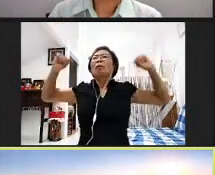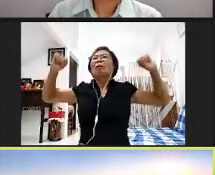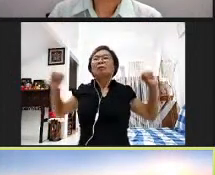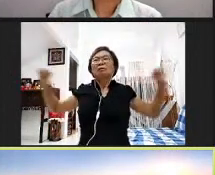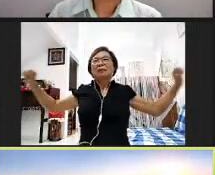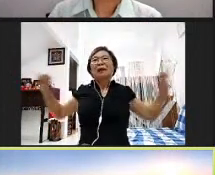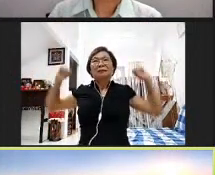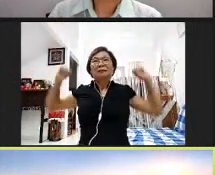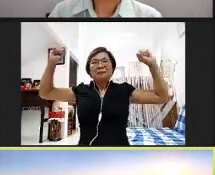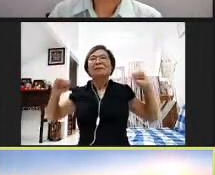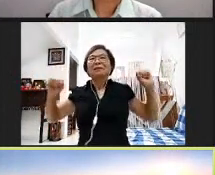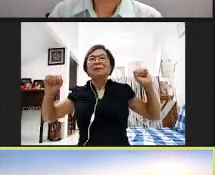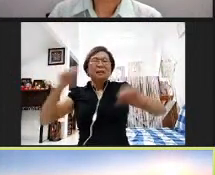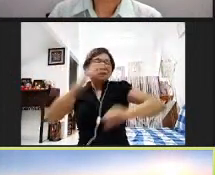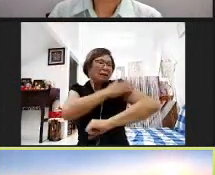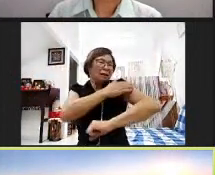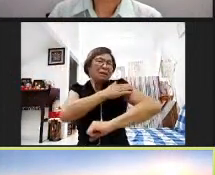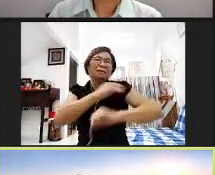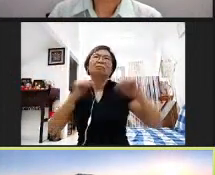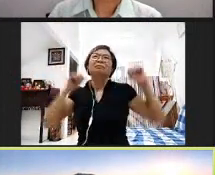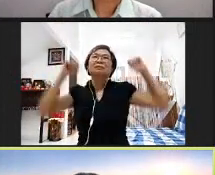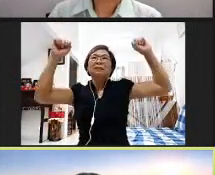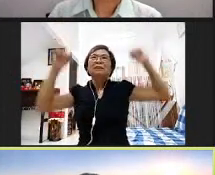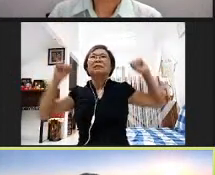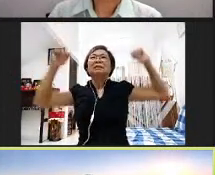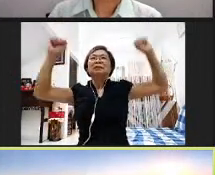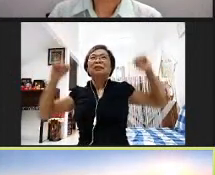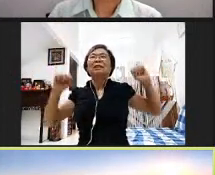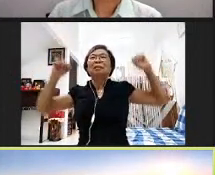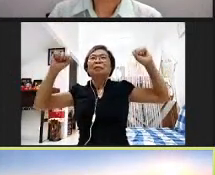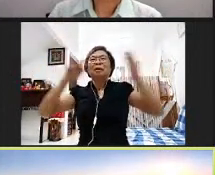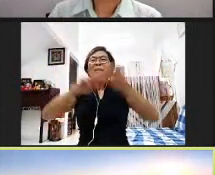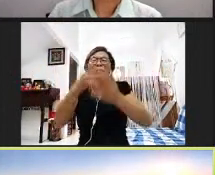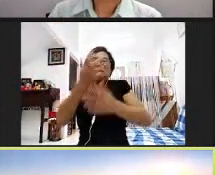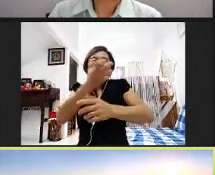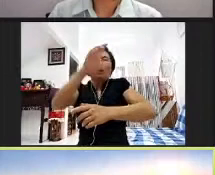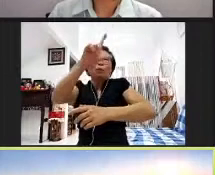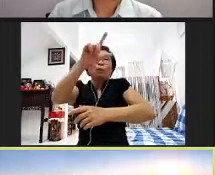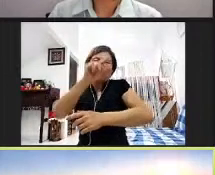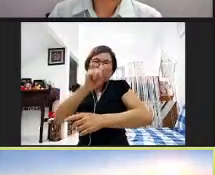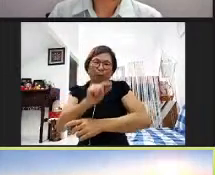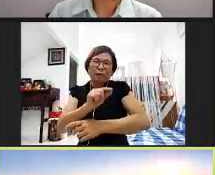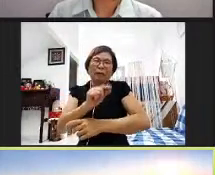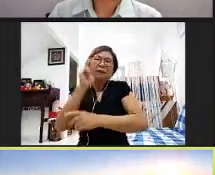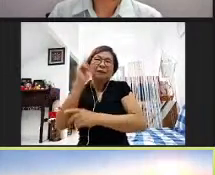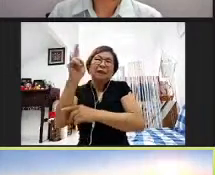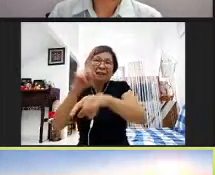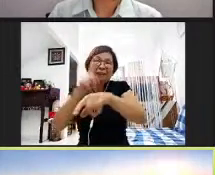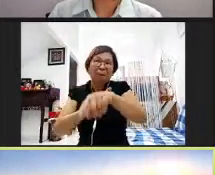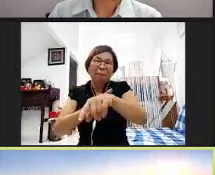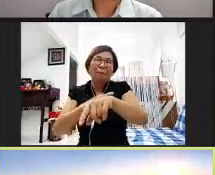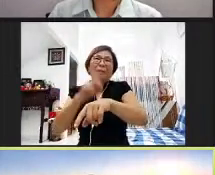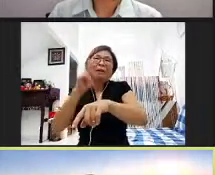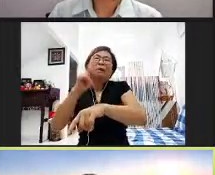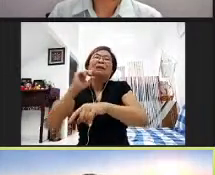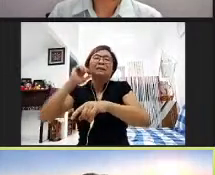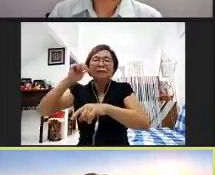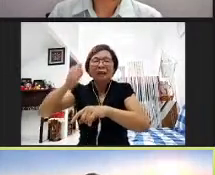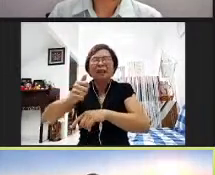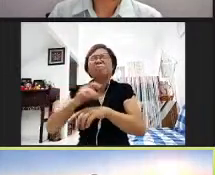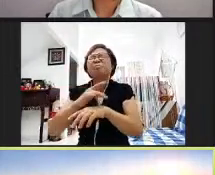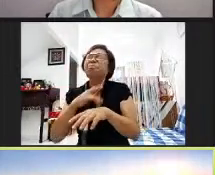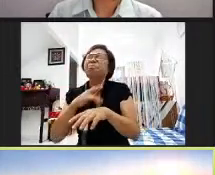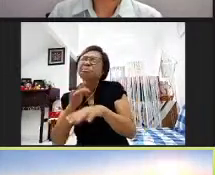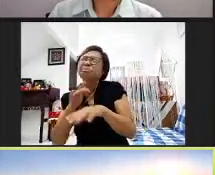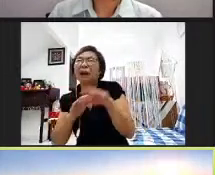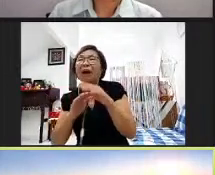you inject, it actually cut down, you know, reduce so much of pain. So I have some discomfort the next day, and then after that, I'm